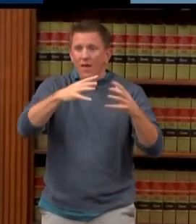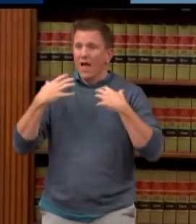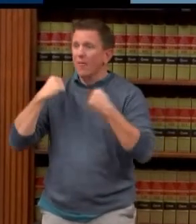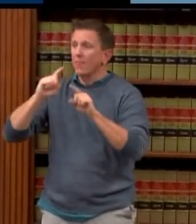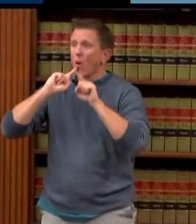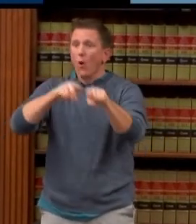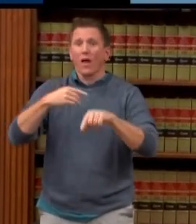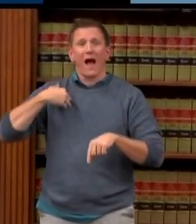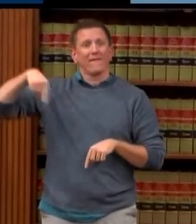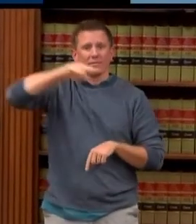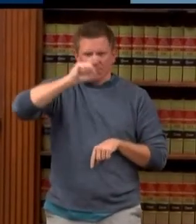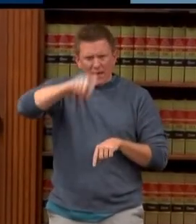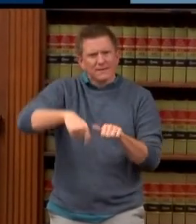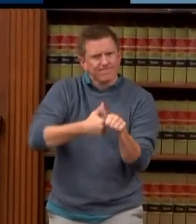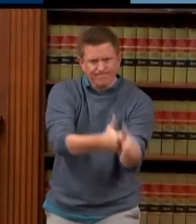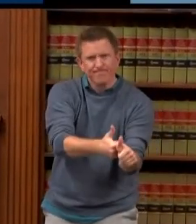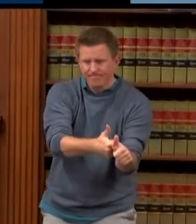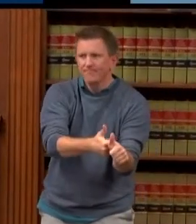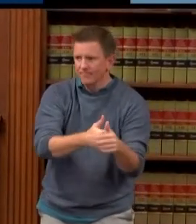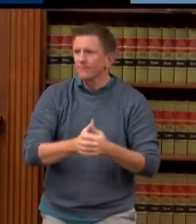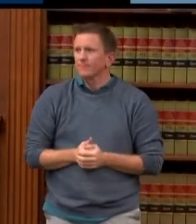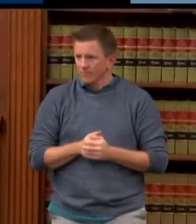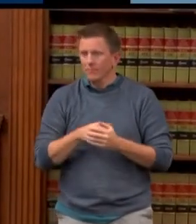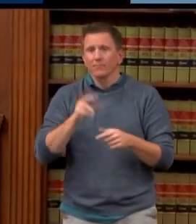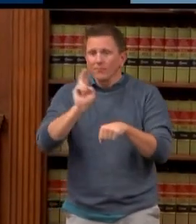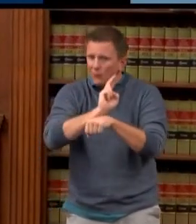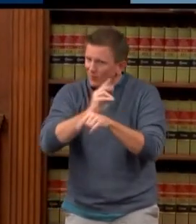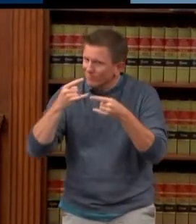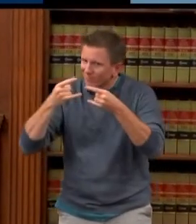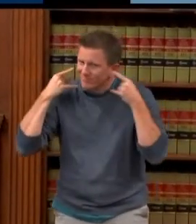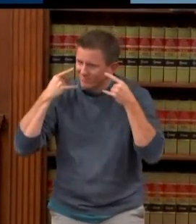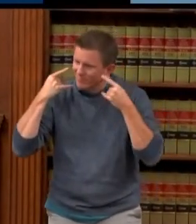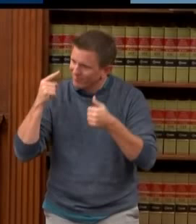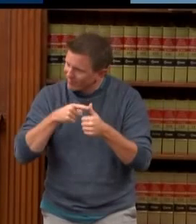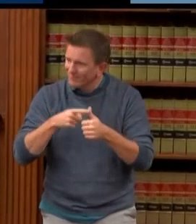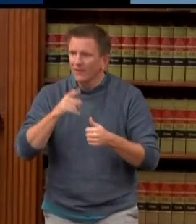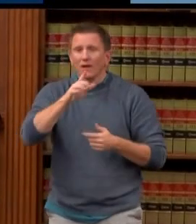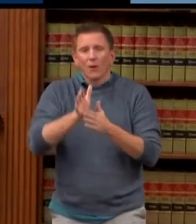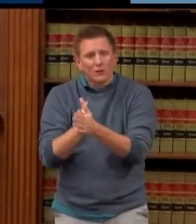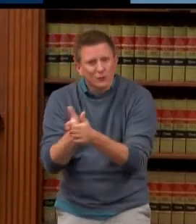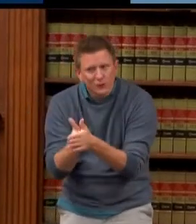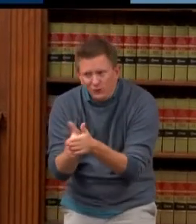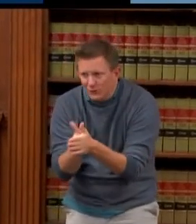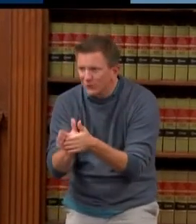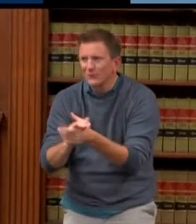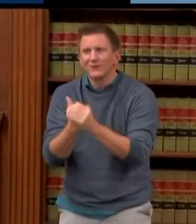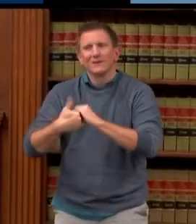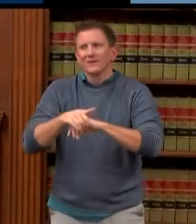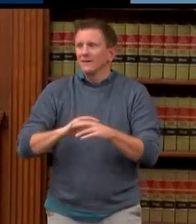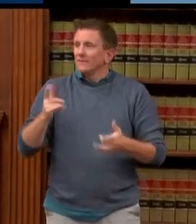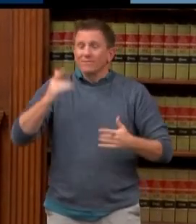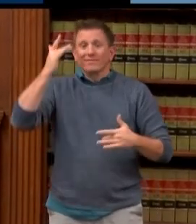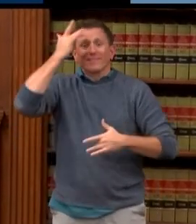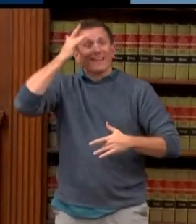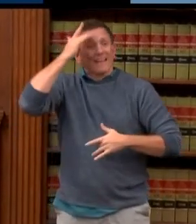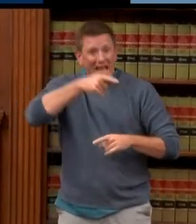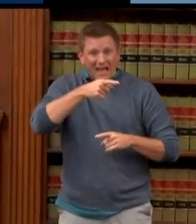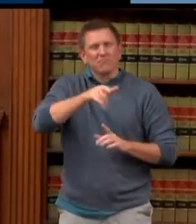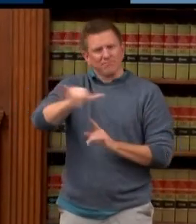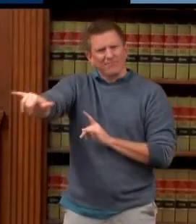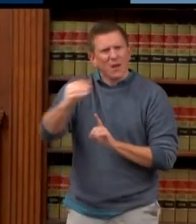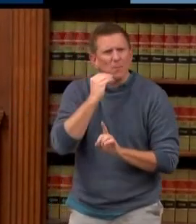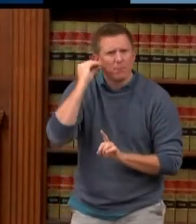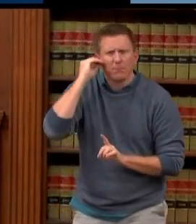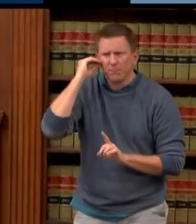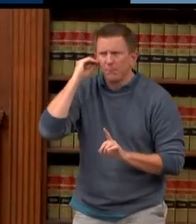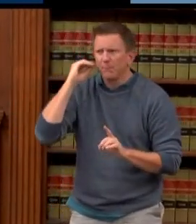that mask, wash your hands, stay at home when you're ill. Download this app and respond to contact tracers